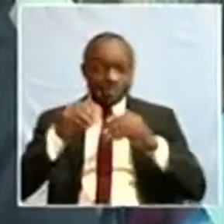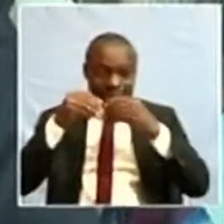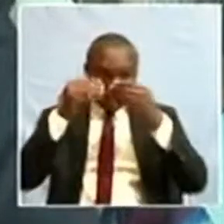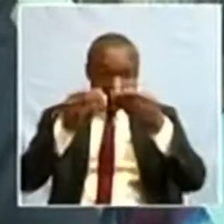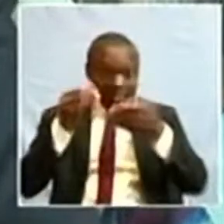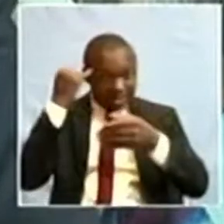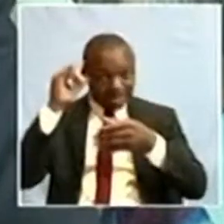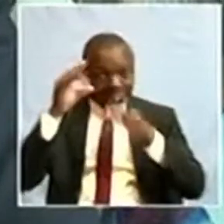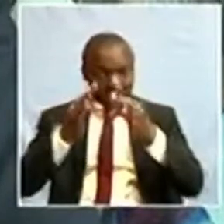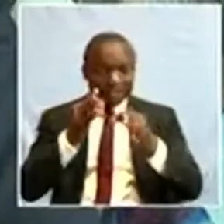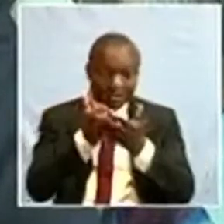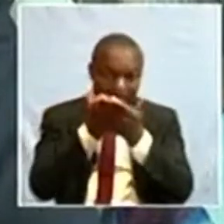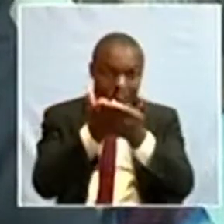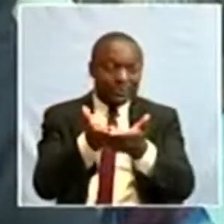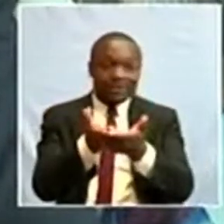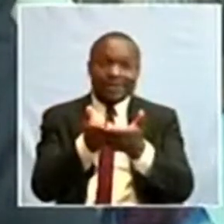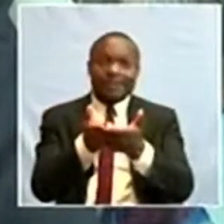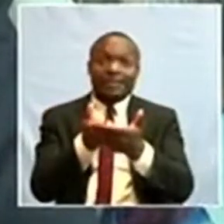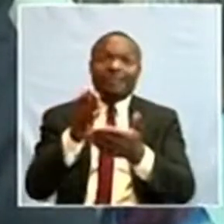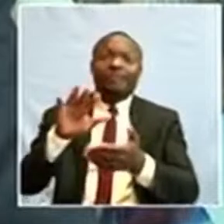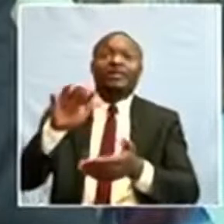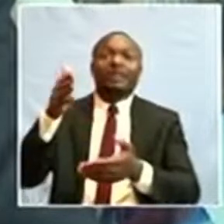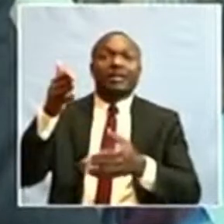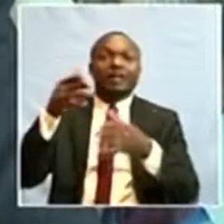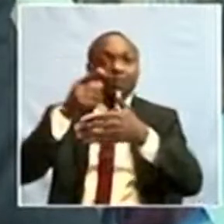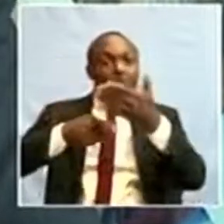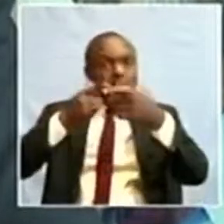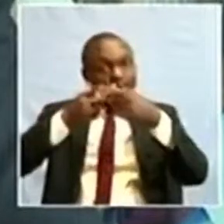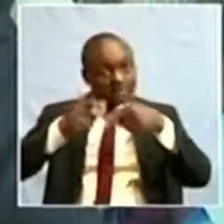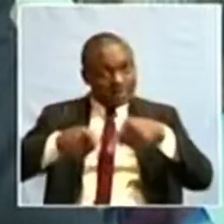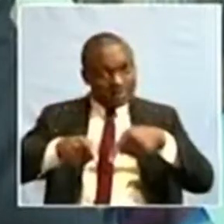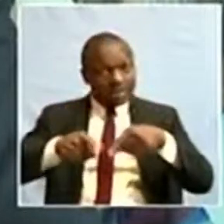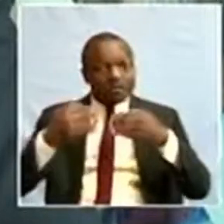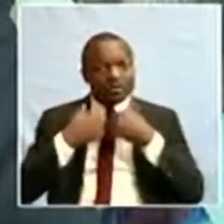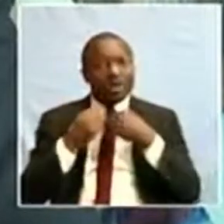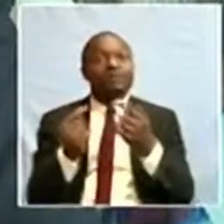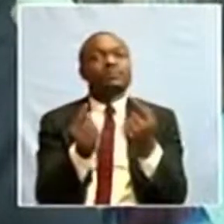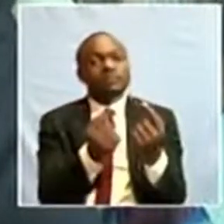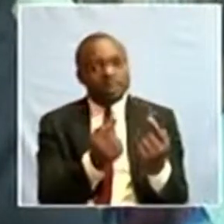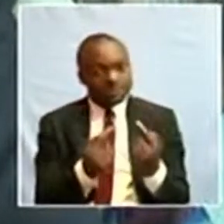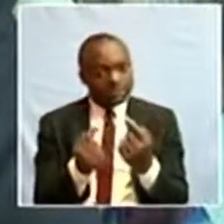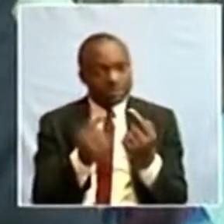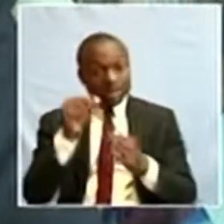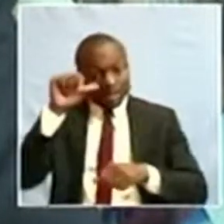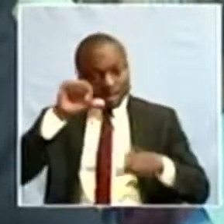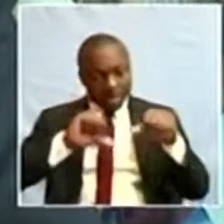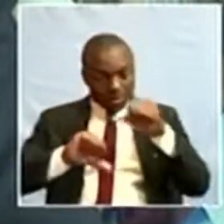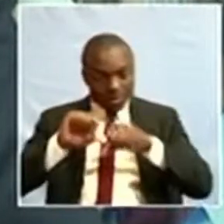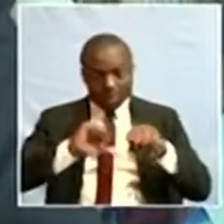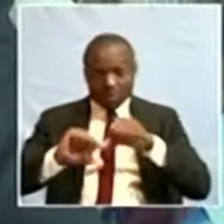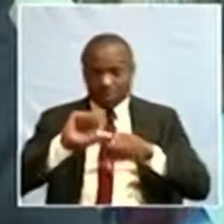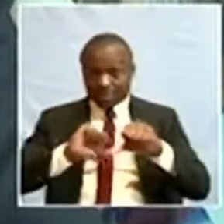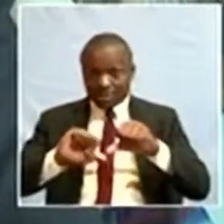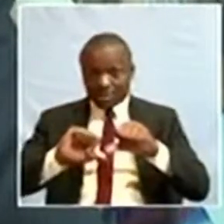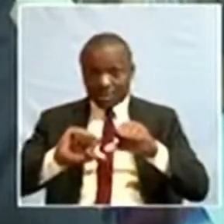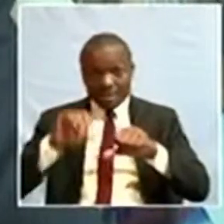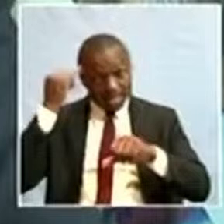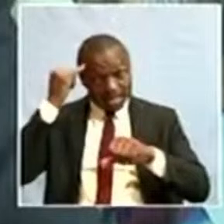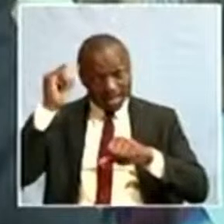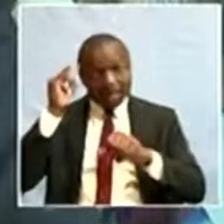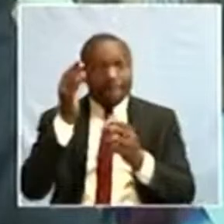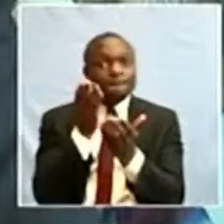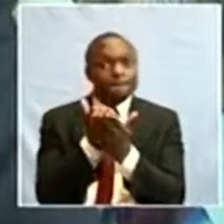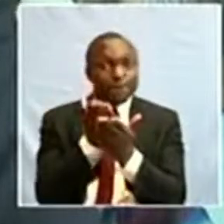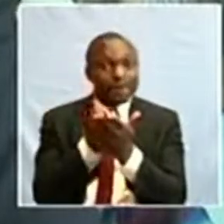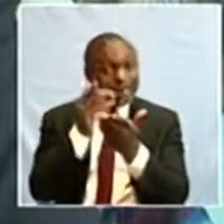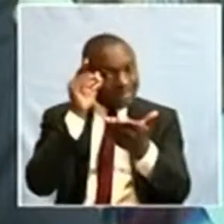whether it's been presented fairly. So what happens is we've had situations where an audit opinion has been proposed, Okay. and